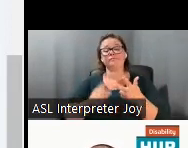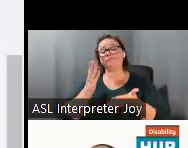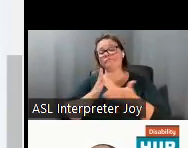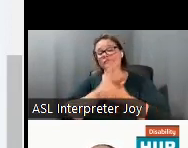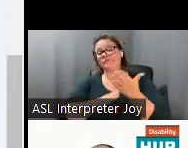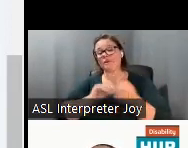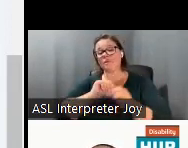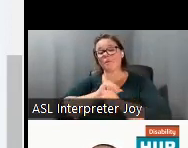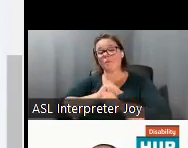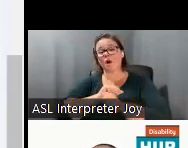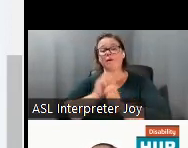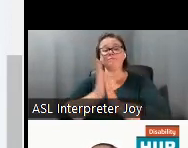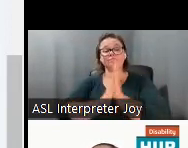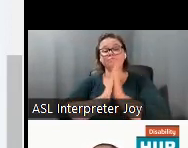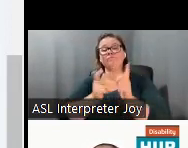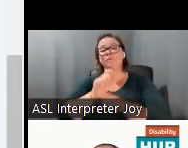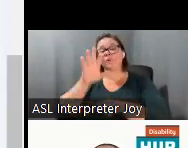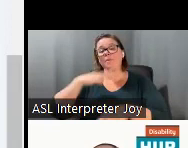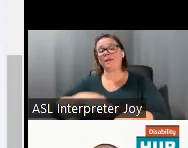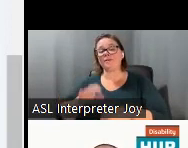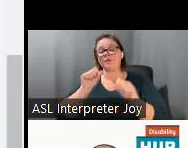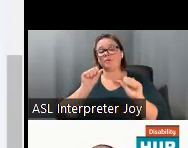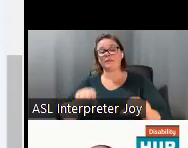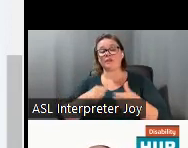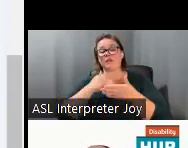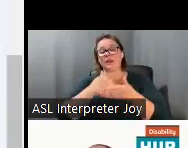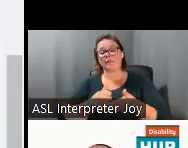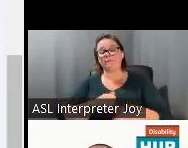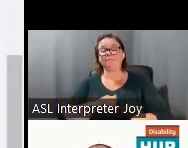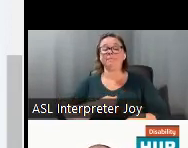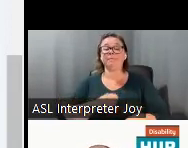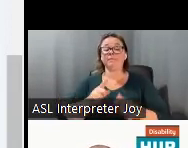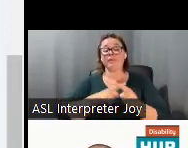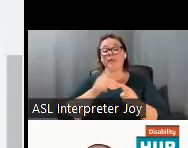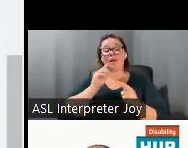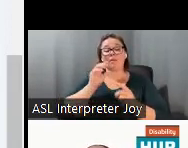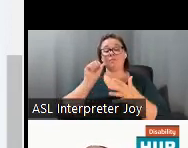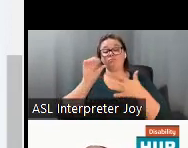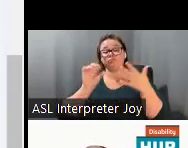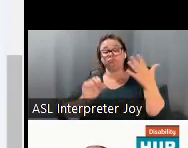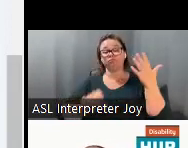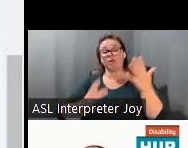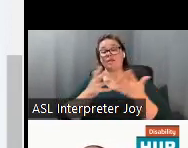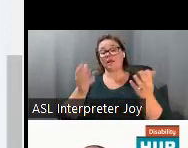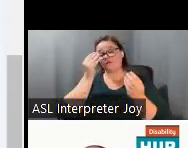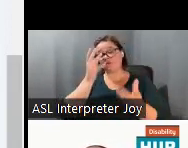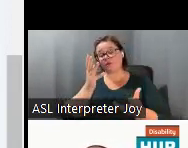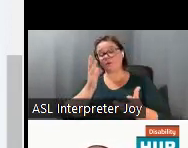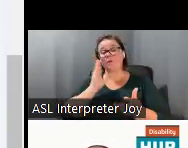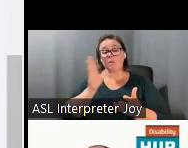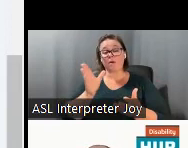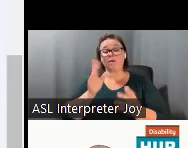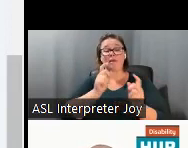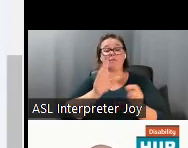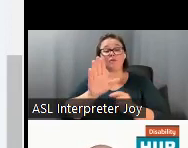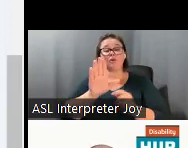incentives through your benefits that could potentially help. And then it's going to list out a lot of information. It's going to give you a